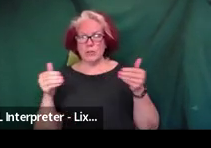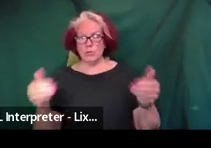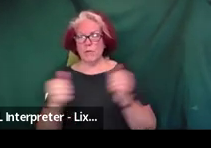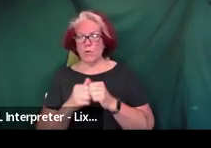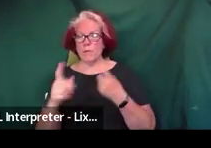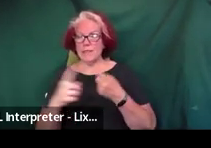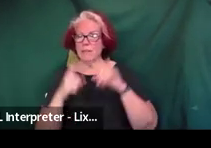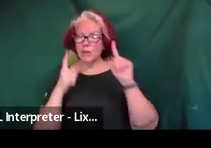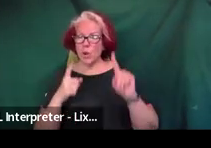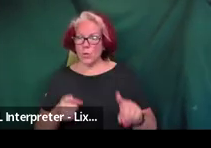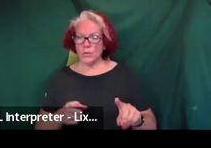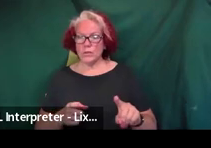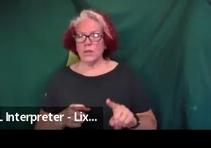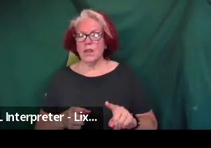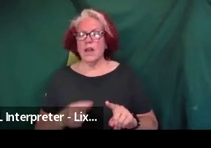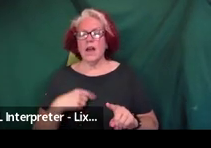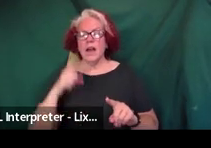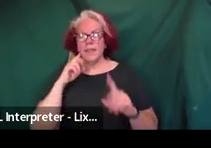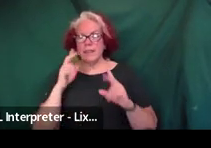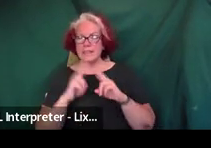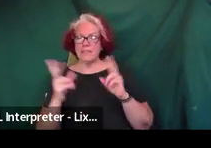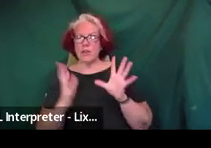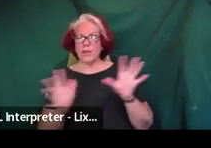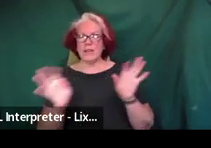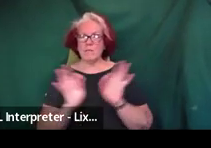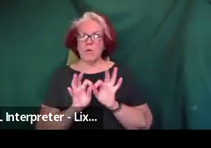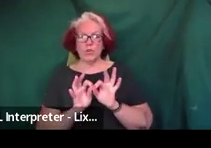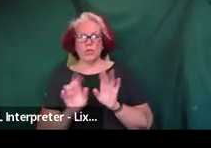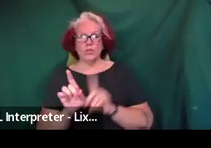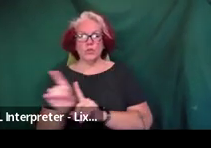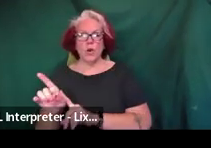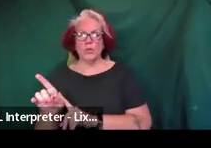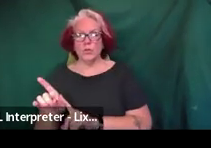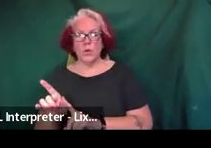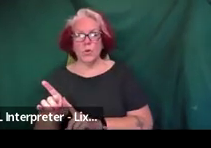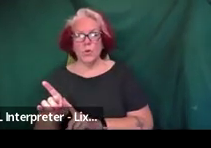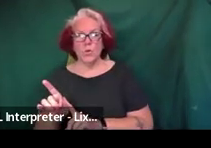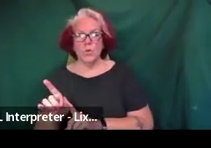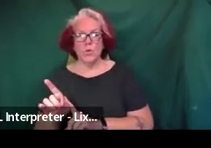objectives. I think it's very important to also lift up